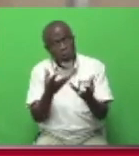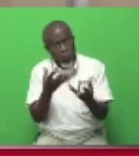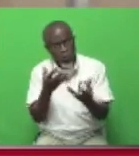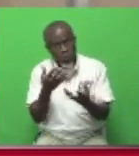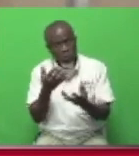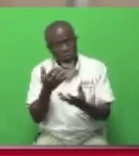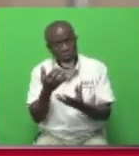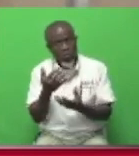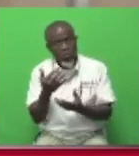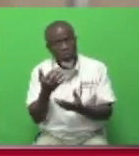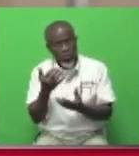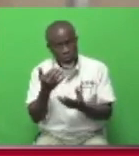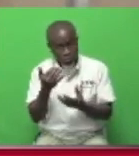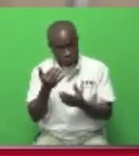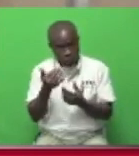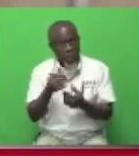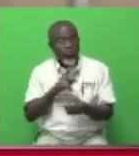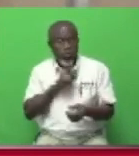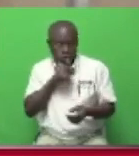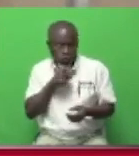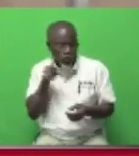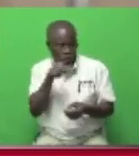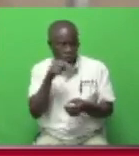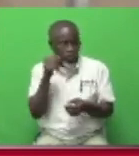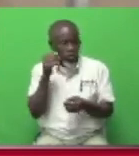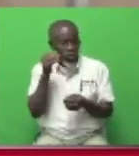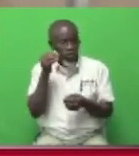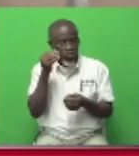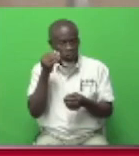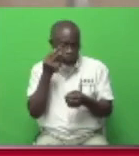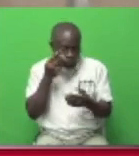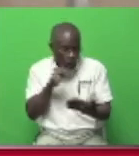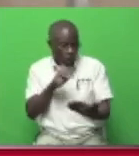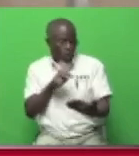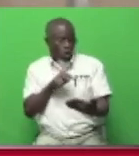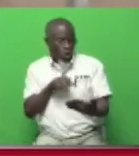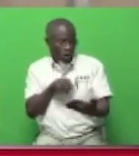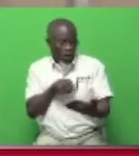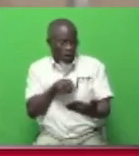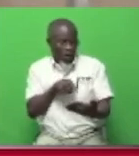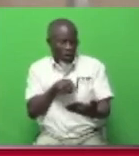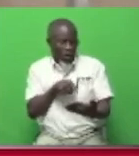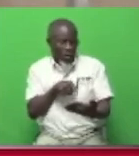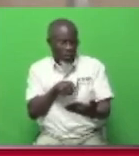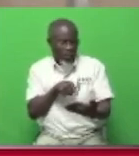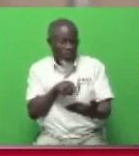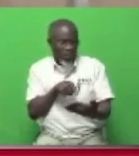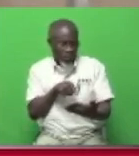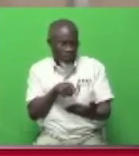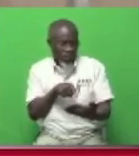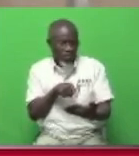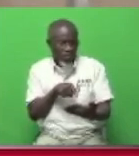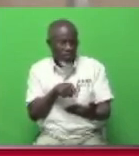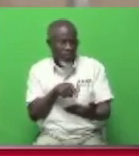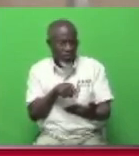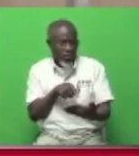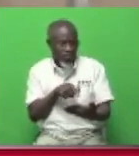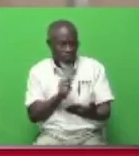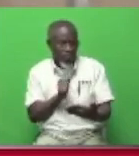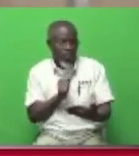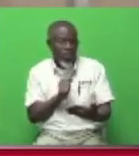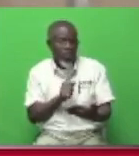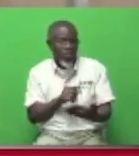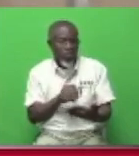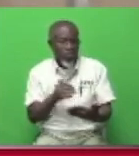Dave Narayan, I'm sure she would have been pleased when she noted that at least, and I'm sure Minister Gopi Schoon will deal with